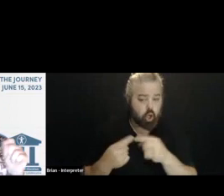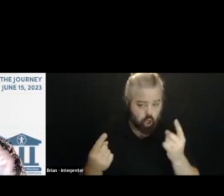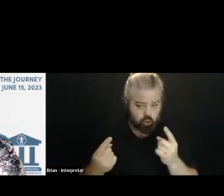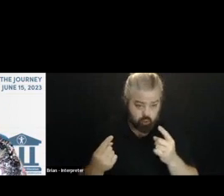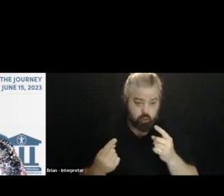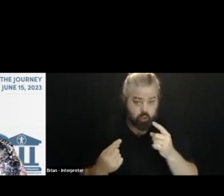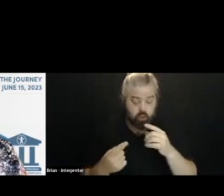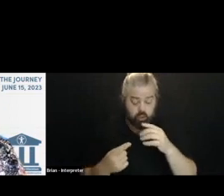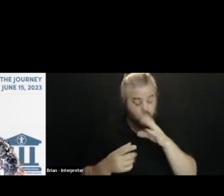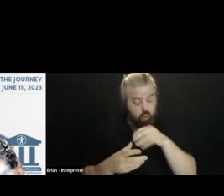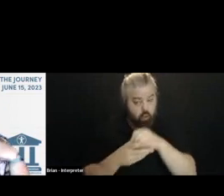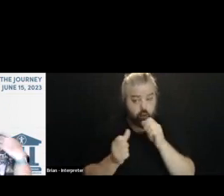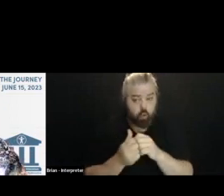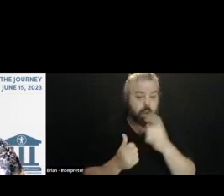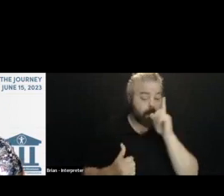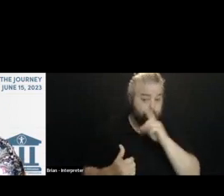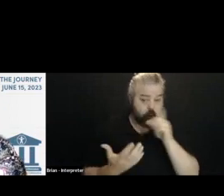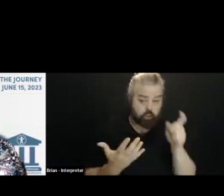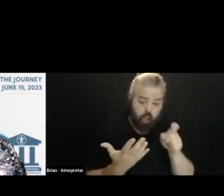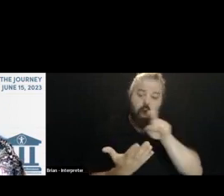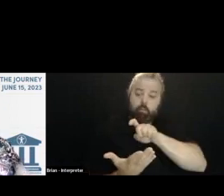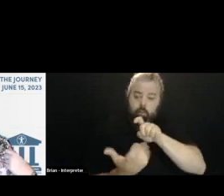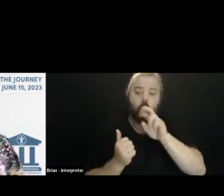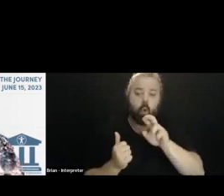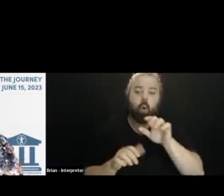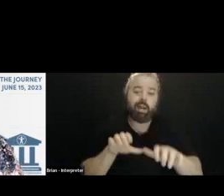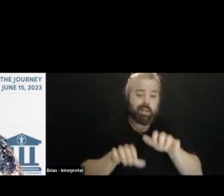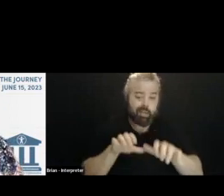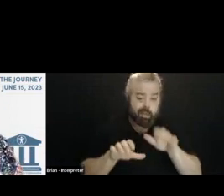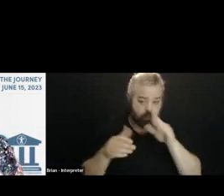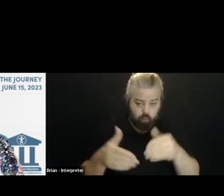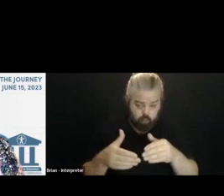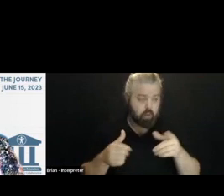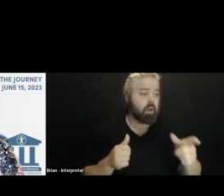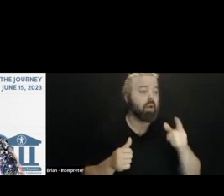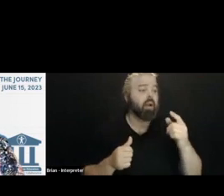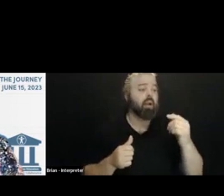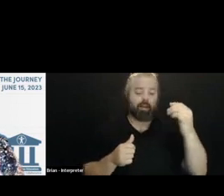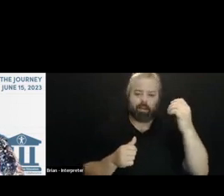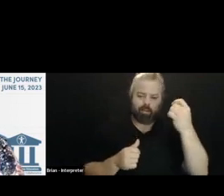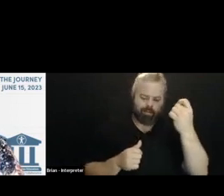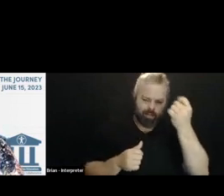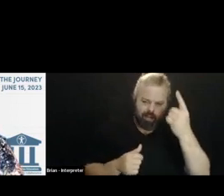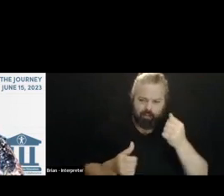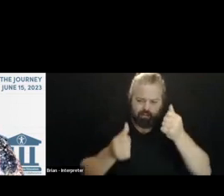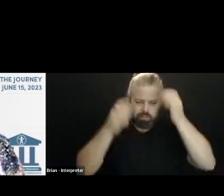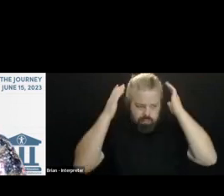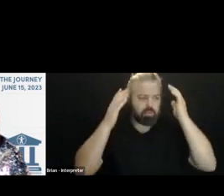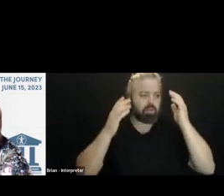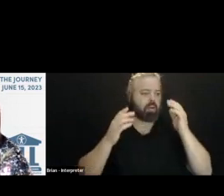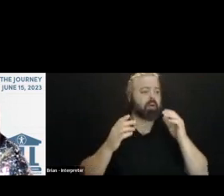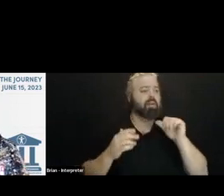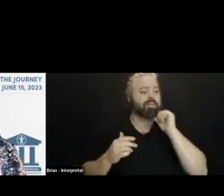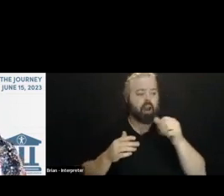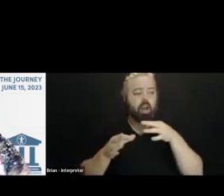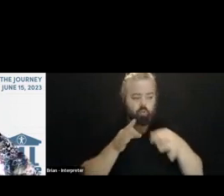mouse hover or keyboard focus, cognitive overload, non-descriptive or non-unique links, and a lack of full